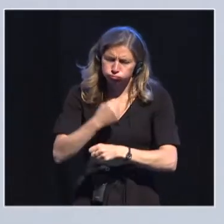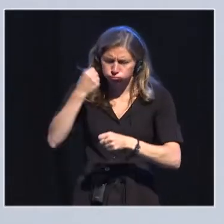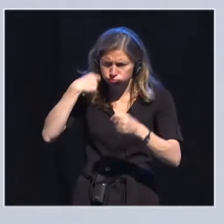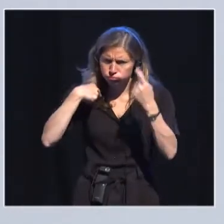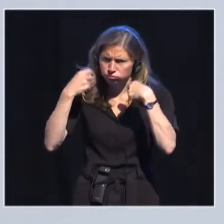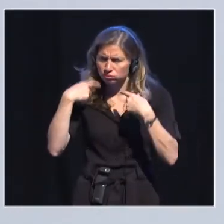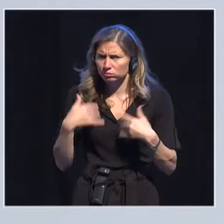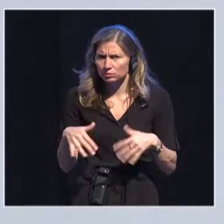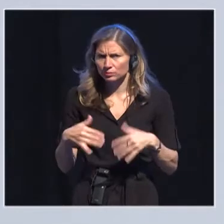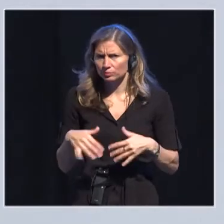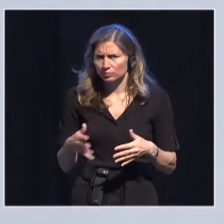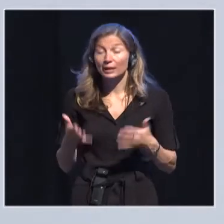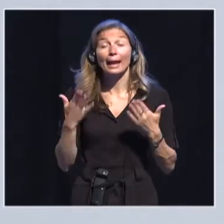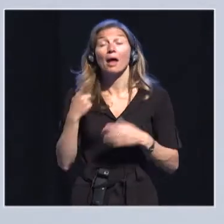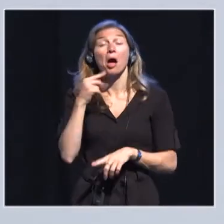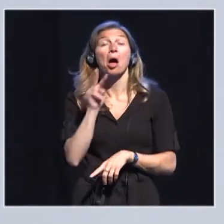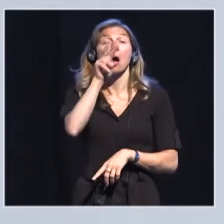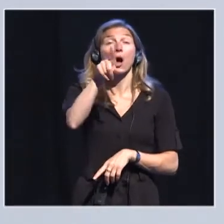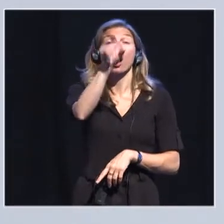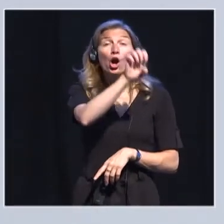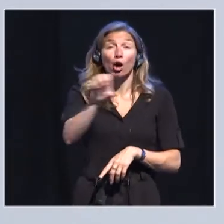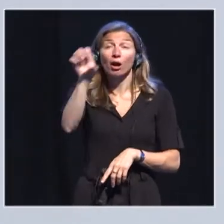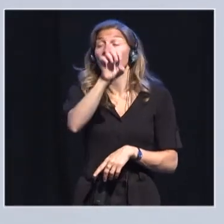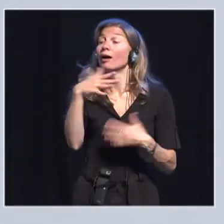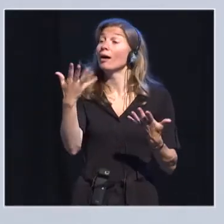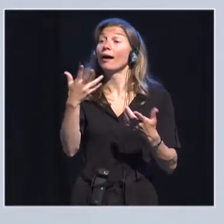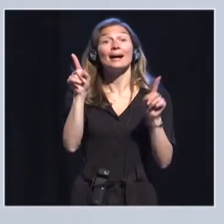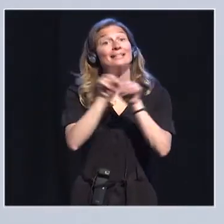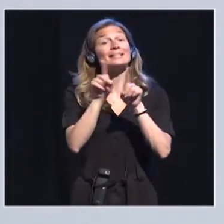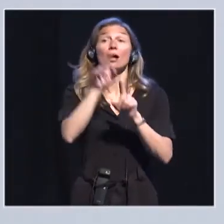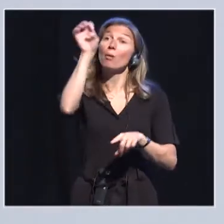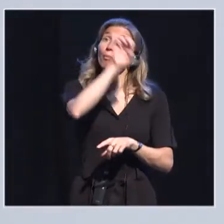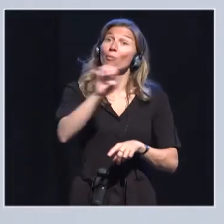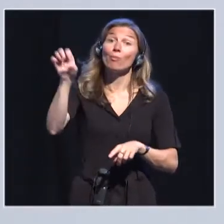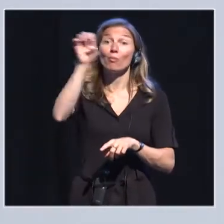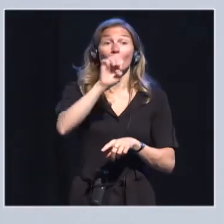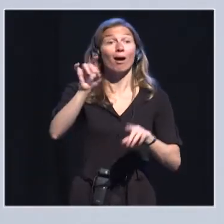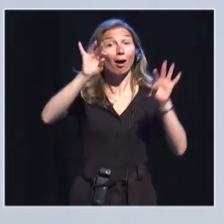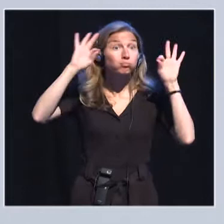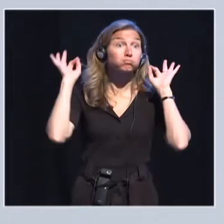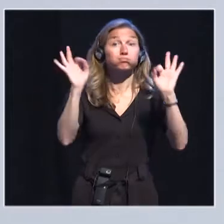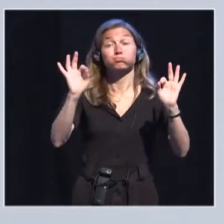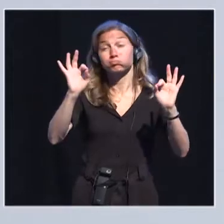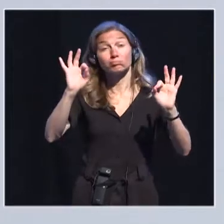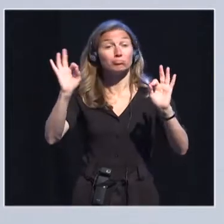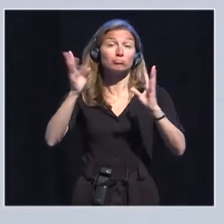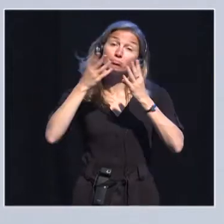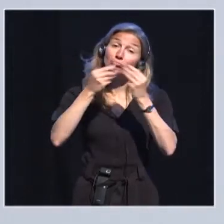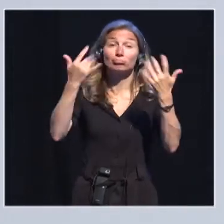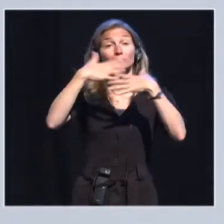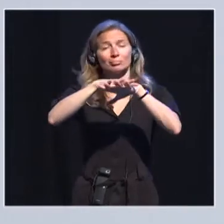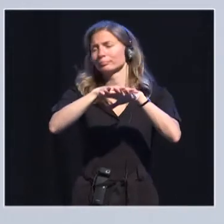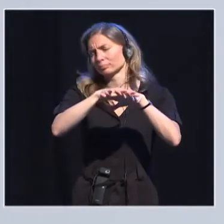we're looking into Europe. We know that not everything in Europe has not been done 100%. It's not necessarily